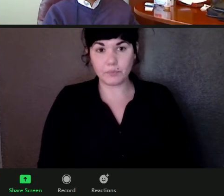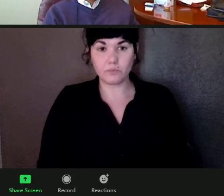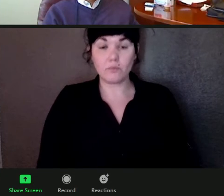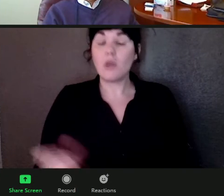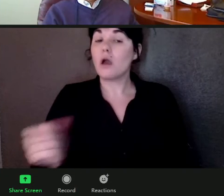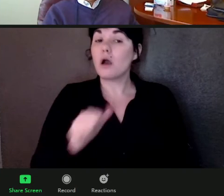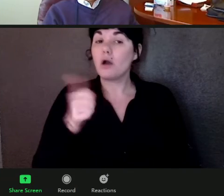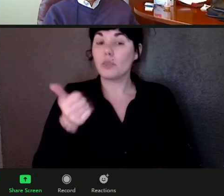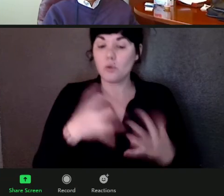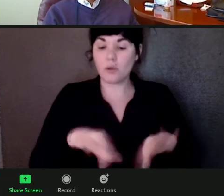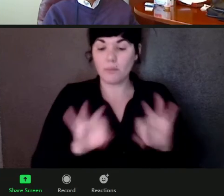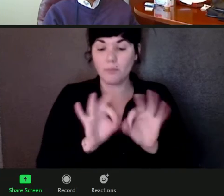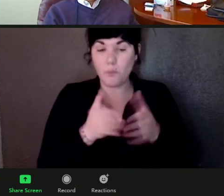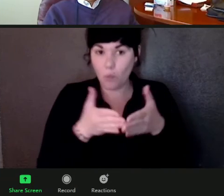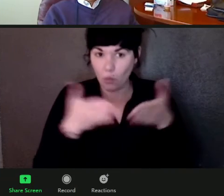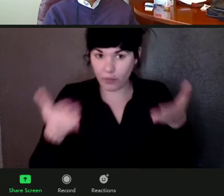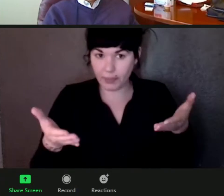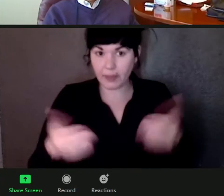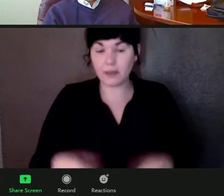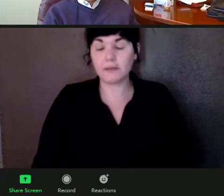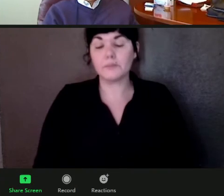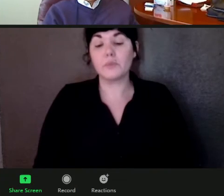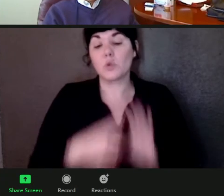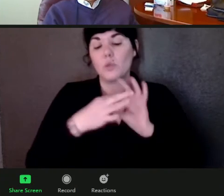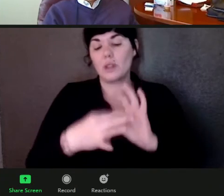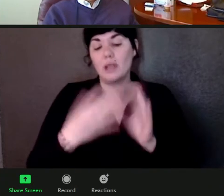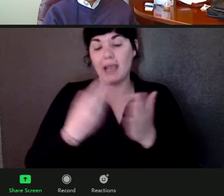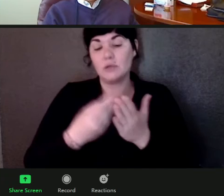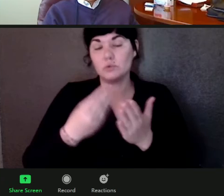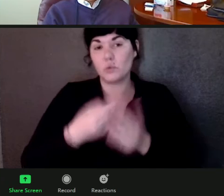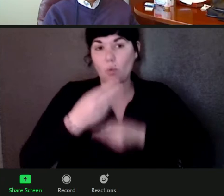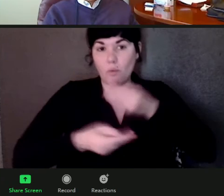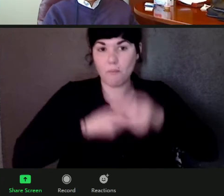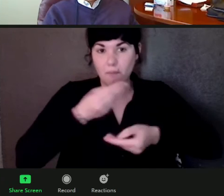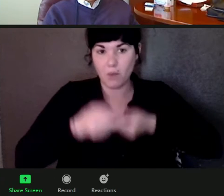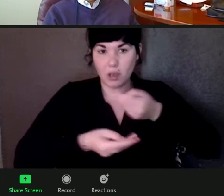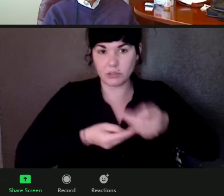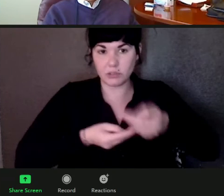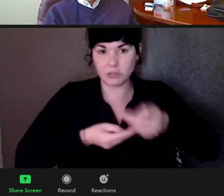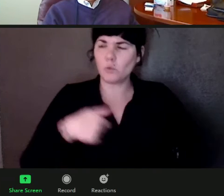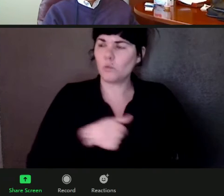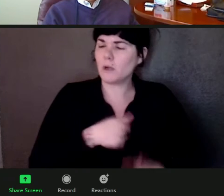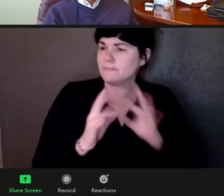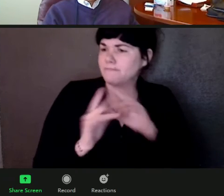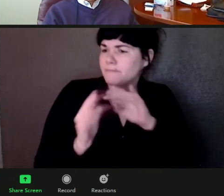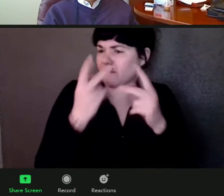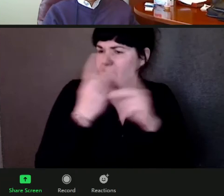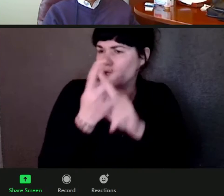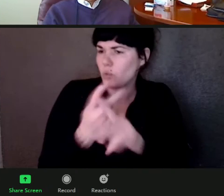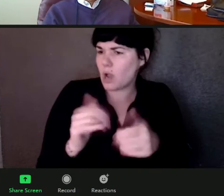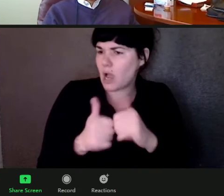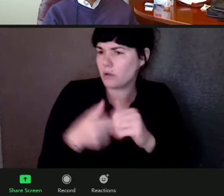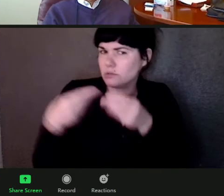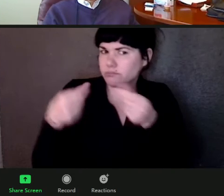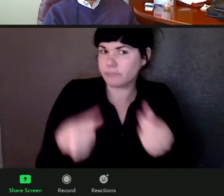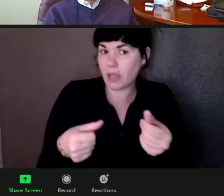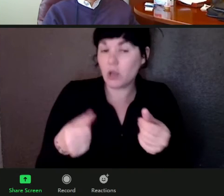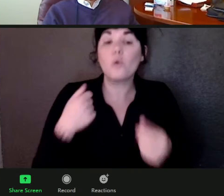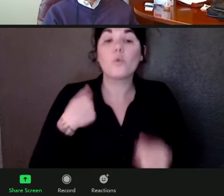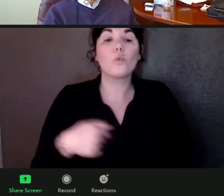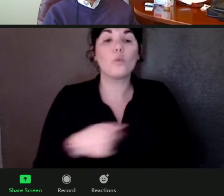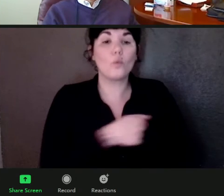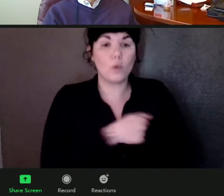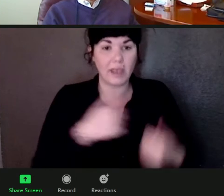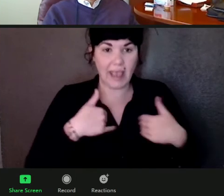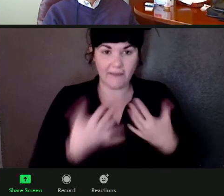our budget and how we're spending those funds, we're doing the engagement sessions now. I thank you, Randy, for acknowledging that. But we've also